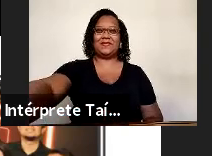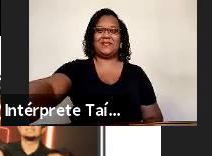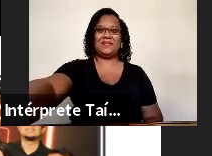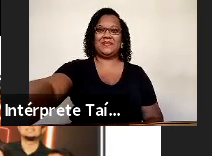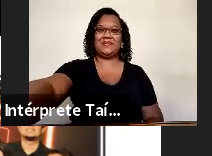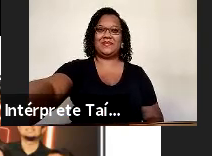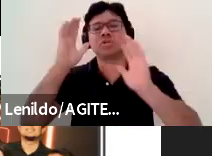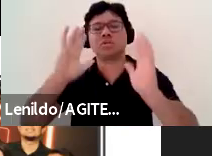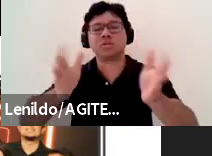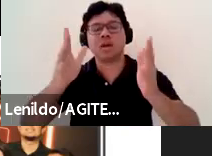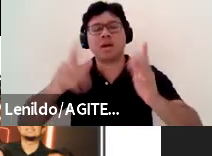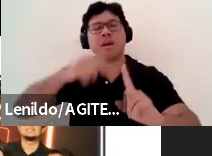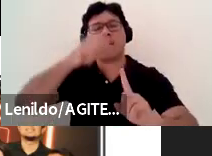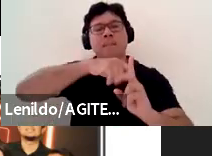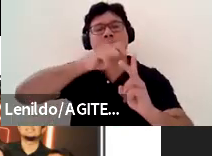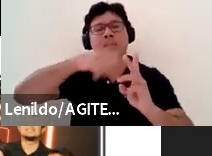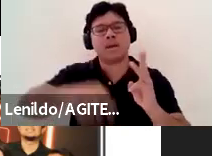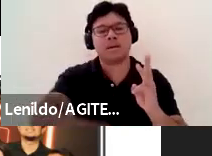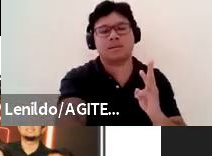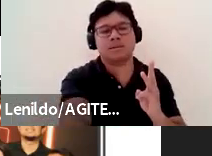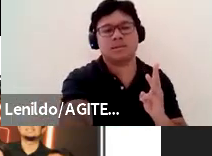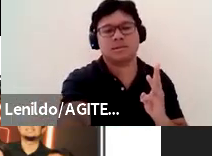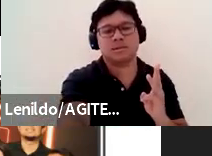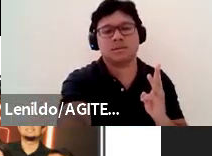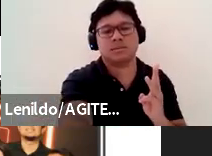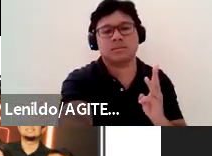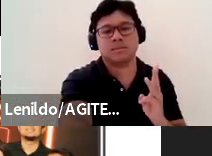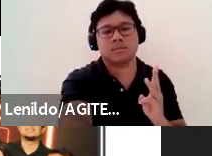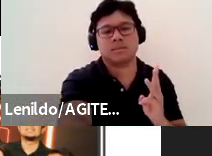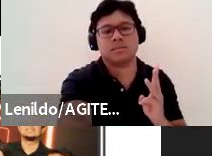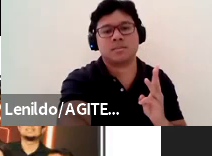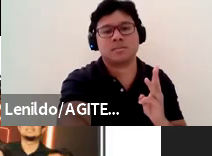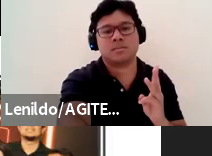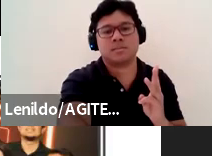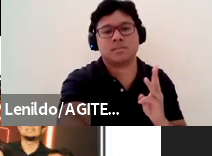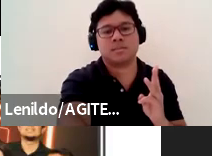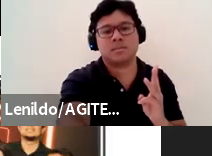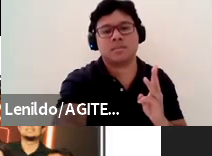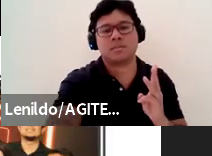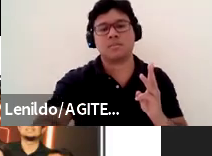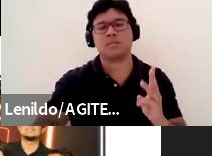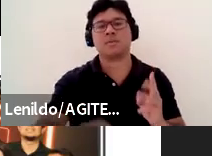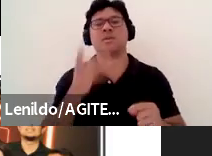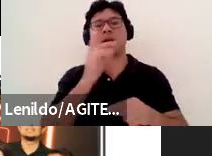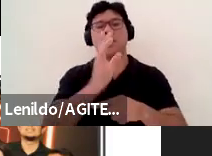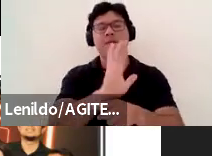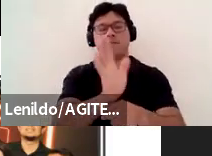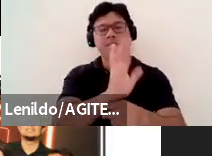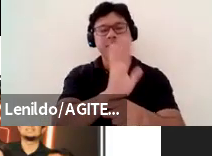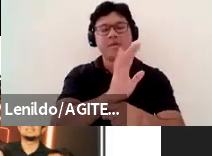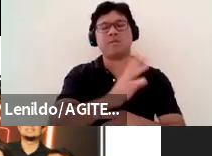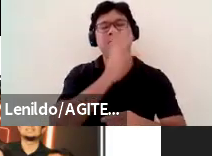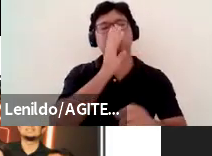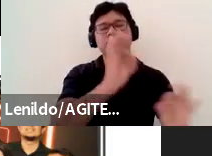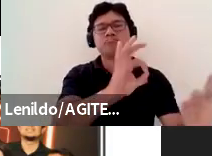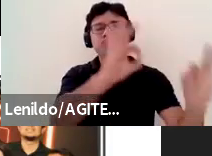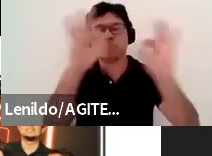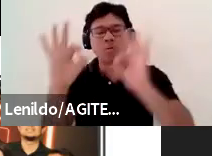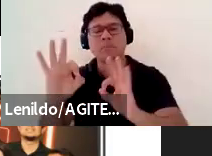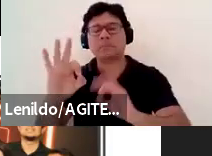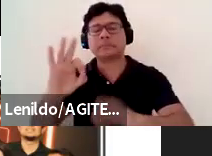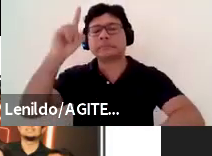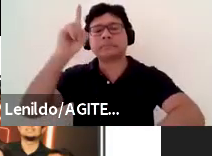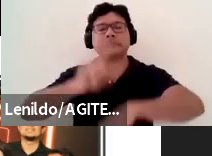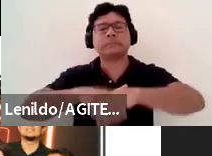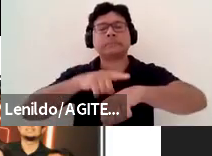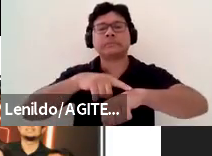the movies I got to watch and the nervousness and everything. And there, all of a sudden, it's all over. And then all the technicians, the